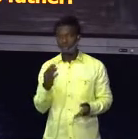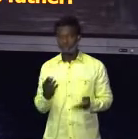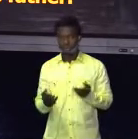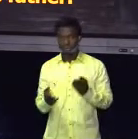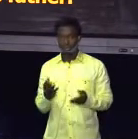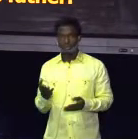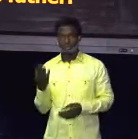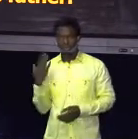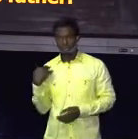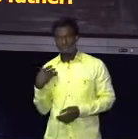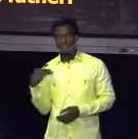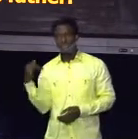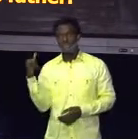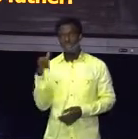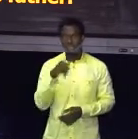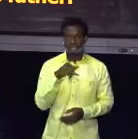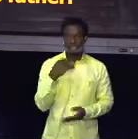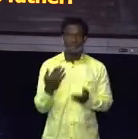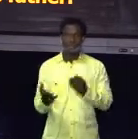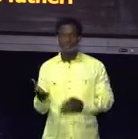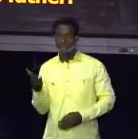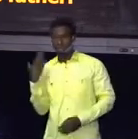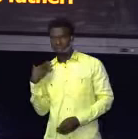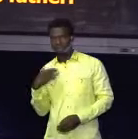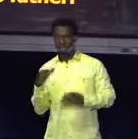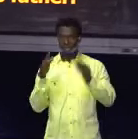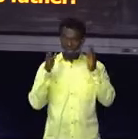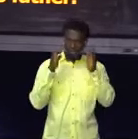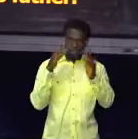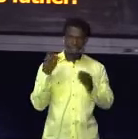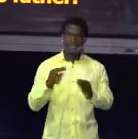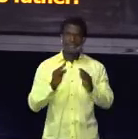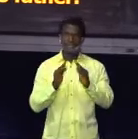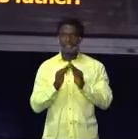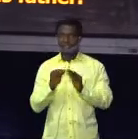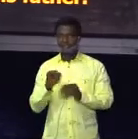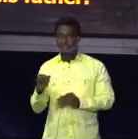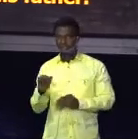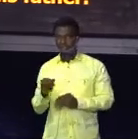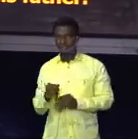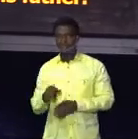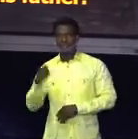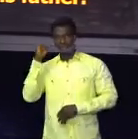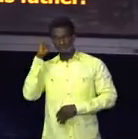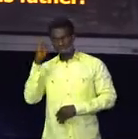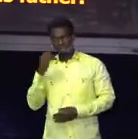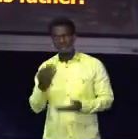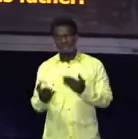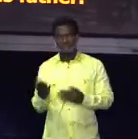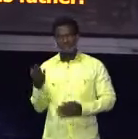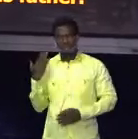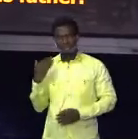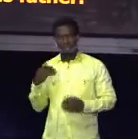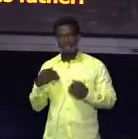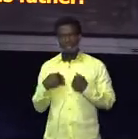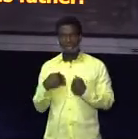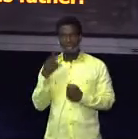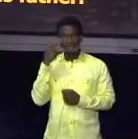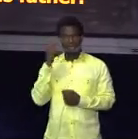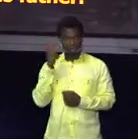might. They might attend the meeting. He might have seen his father.